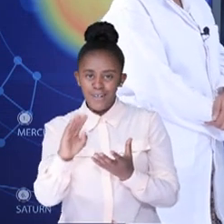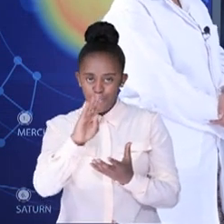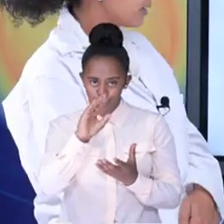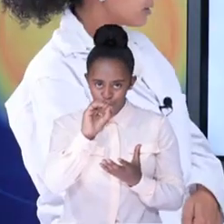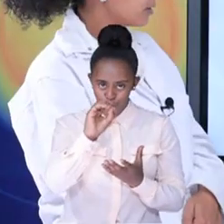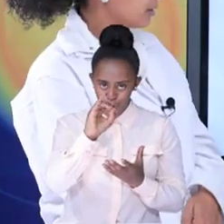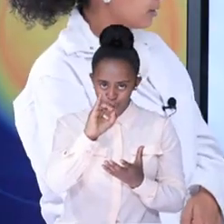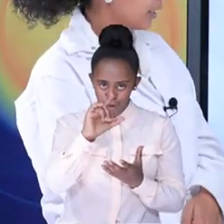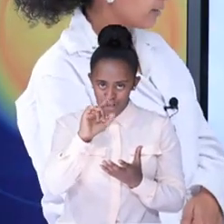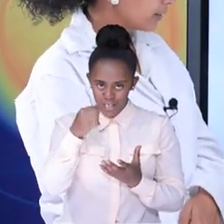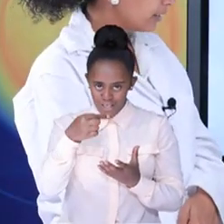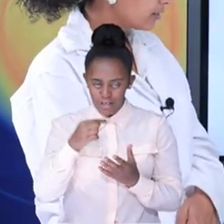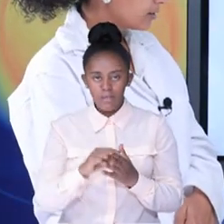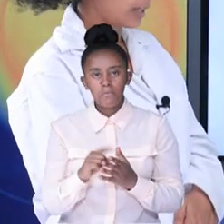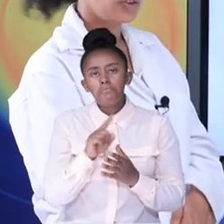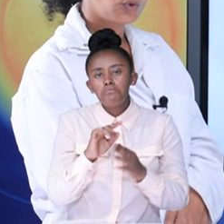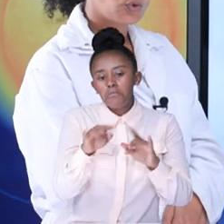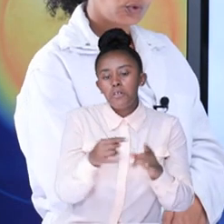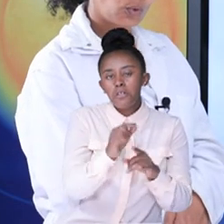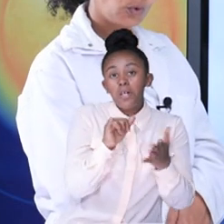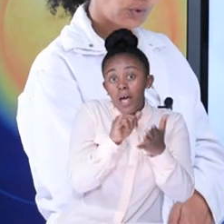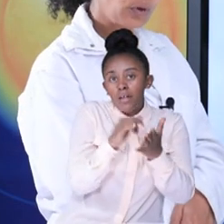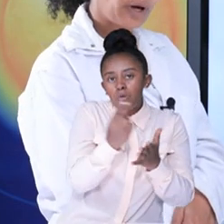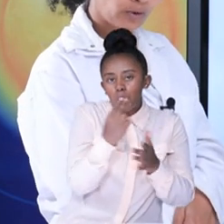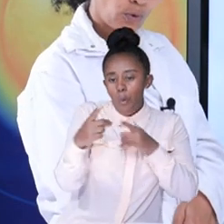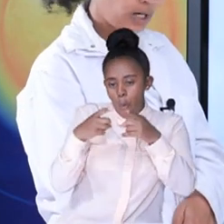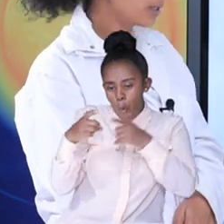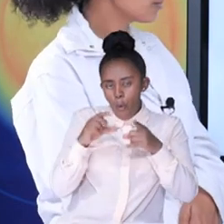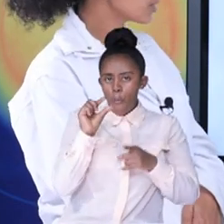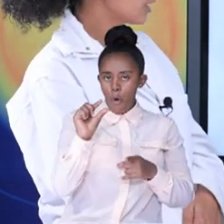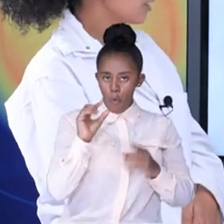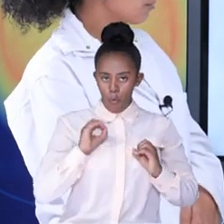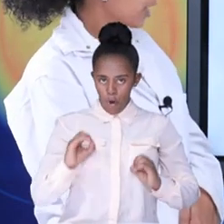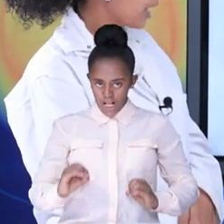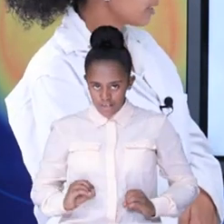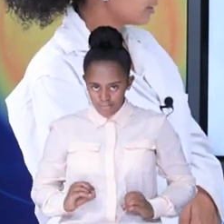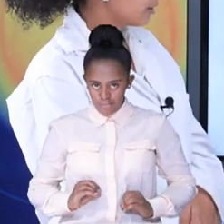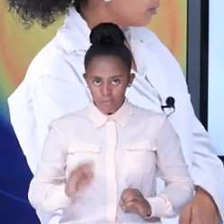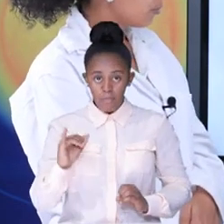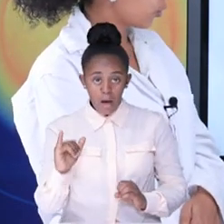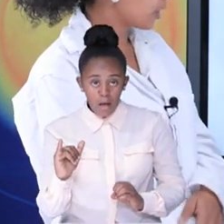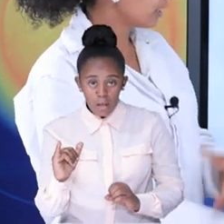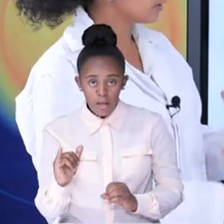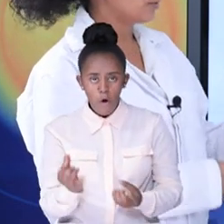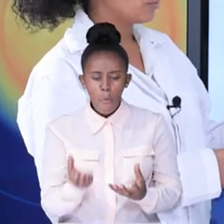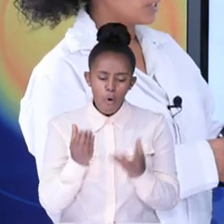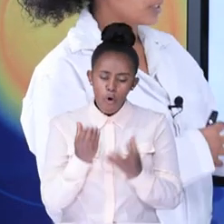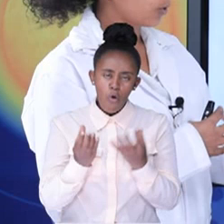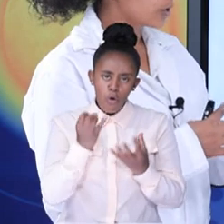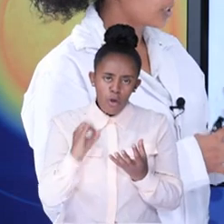Boiling is a technique that is used to control microorganisms by